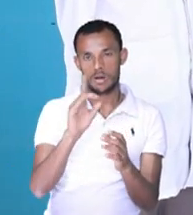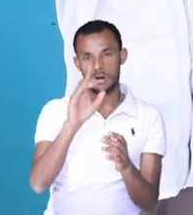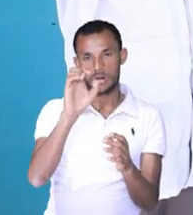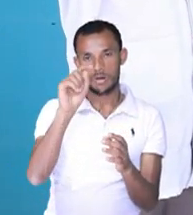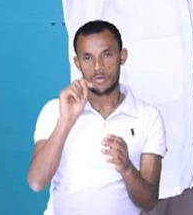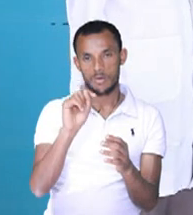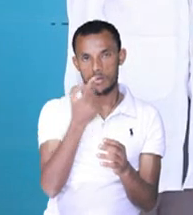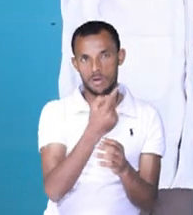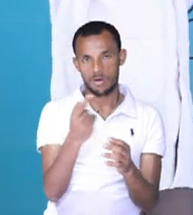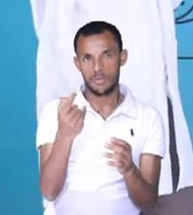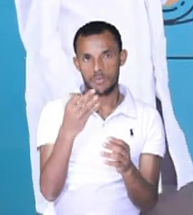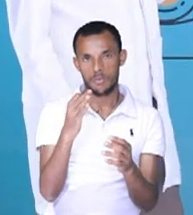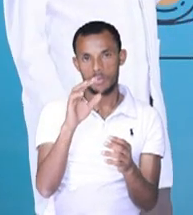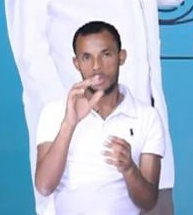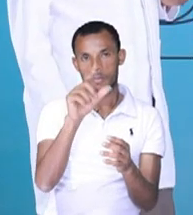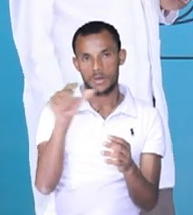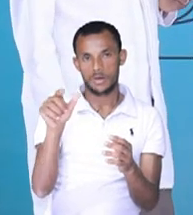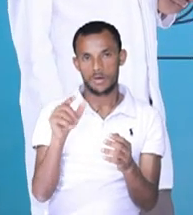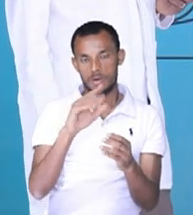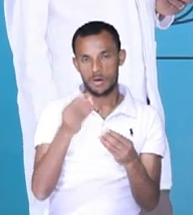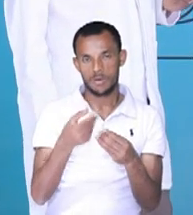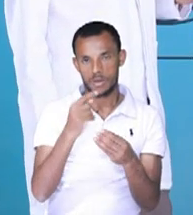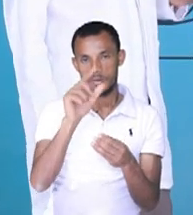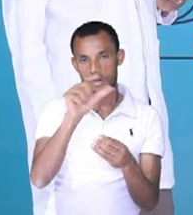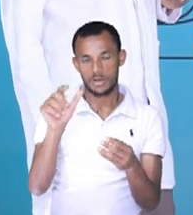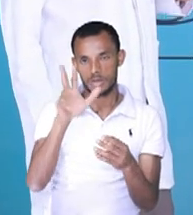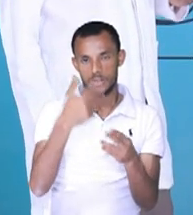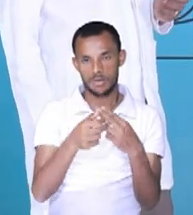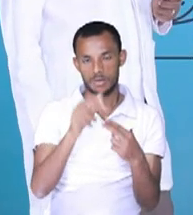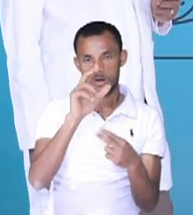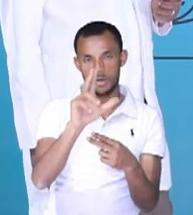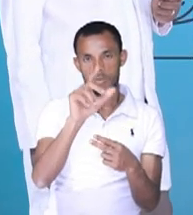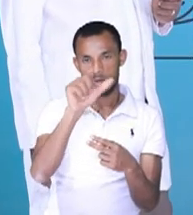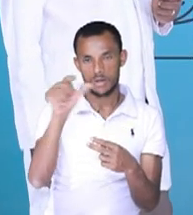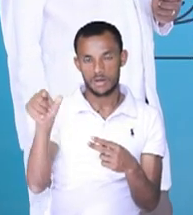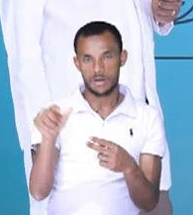following matrices. We are given that a matrix, 3 by 3 matrices.